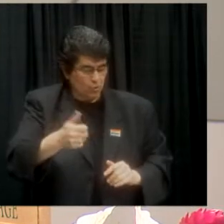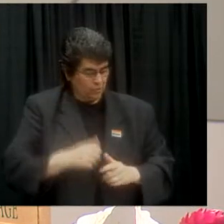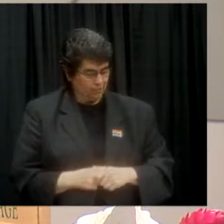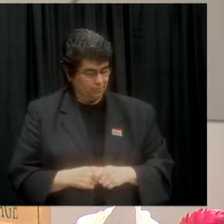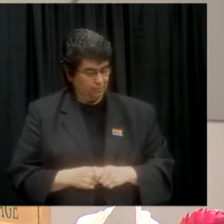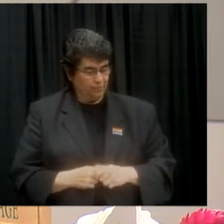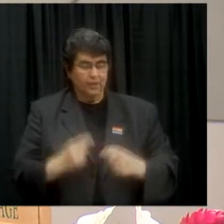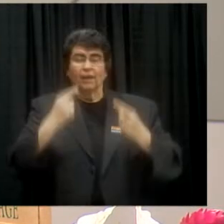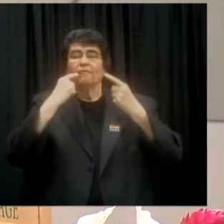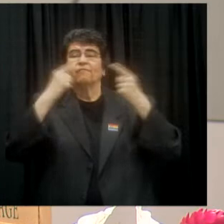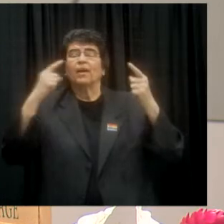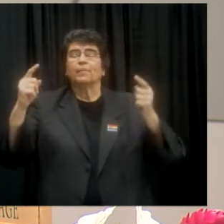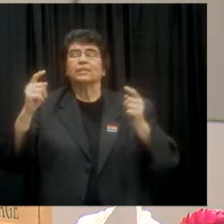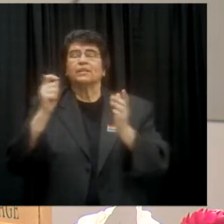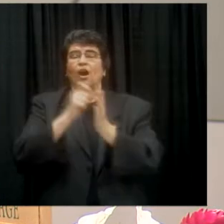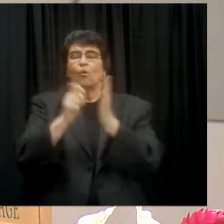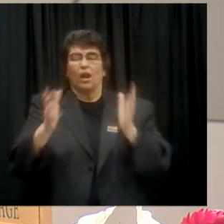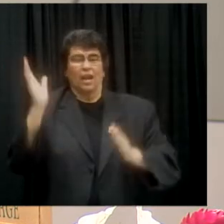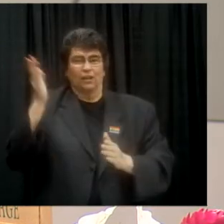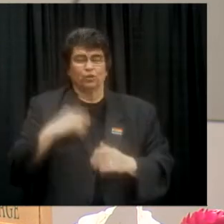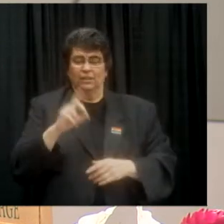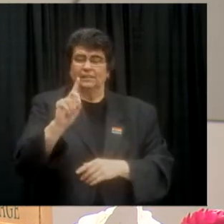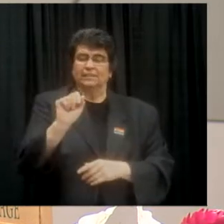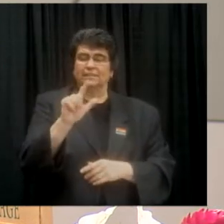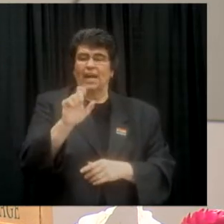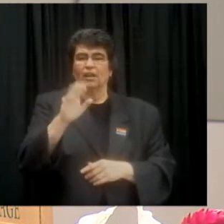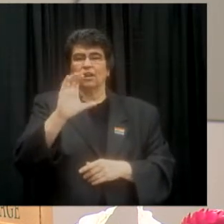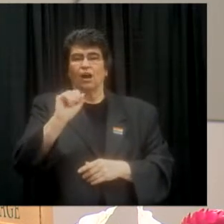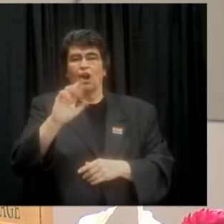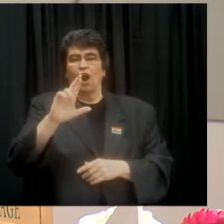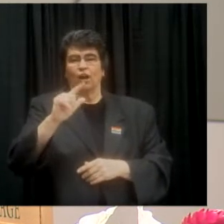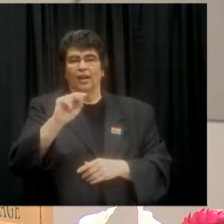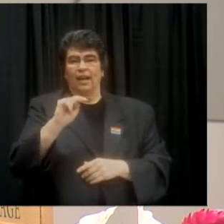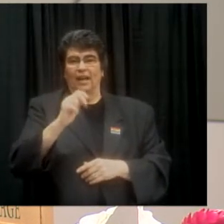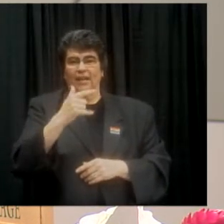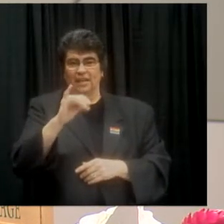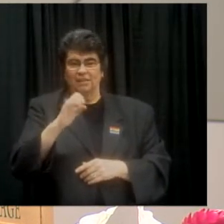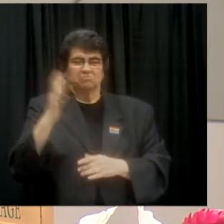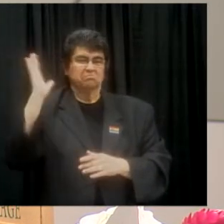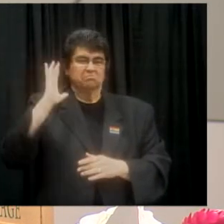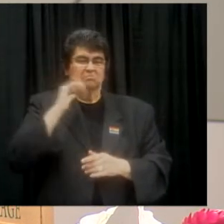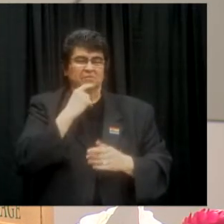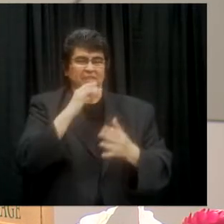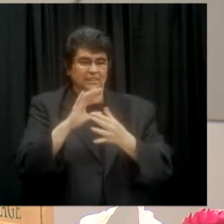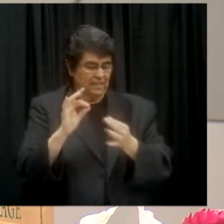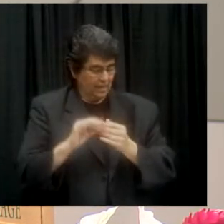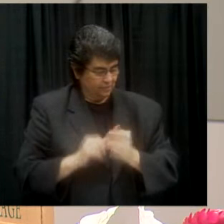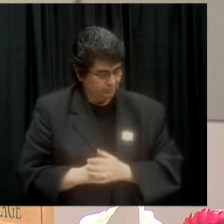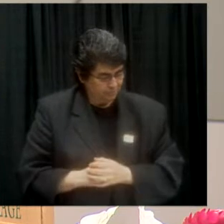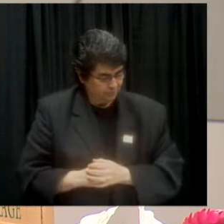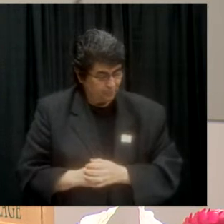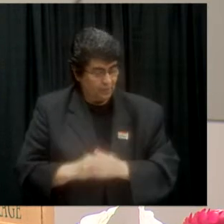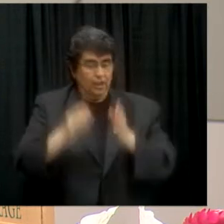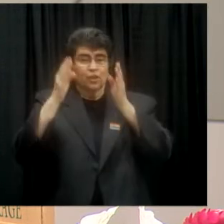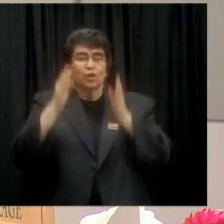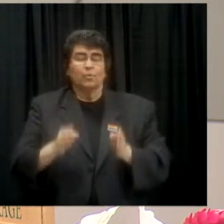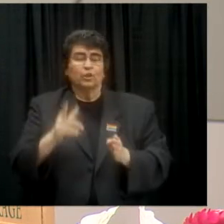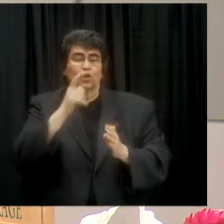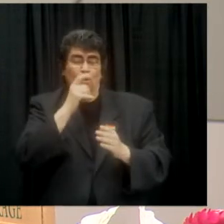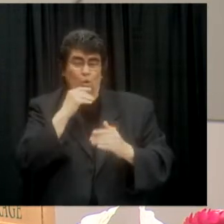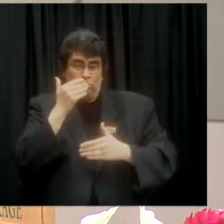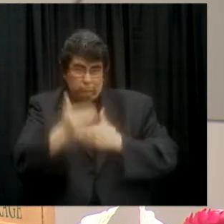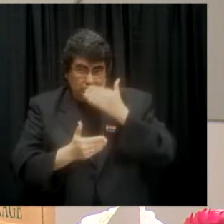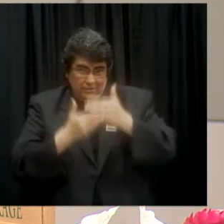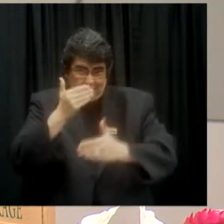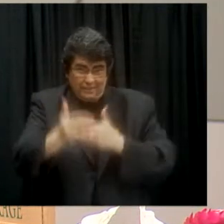The famous American writer and lecturer Dale Carnegie once said, "The person who goes the furthest